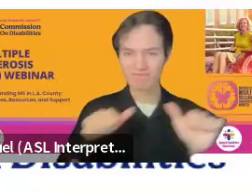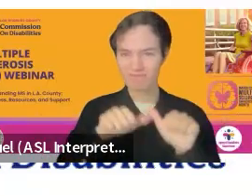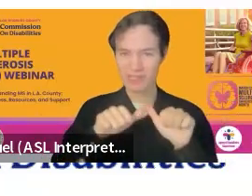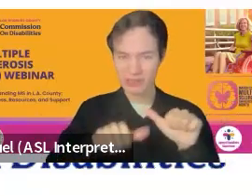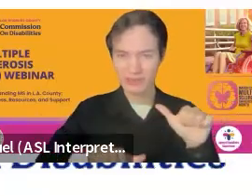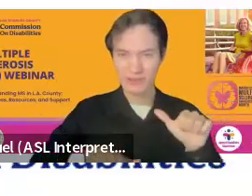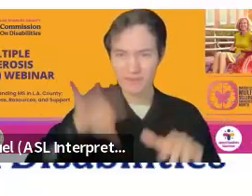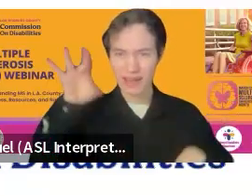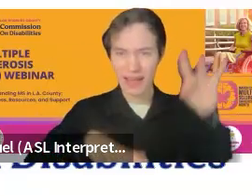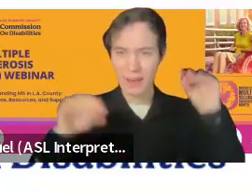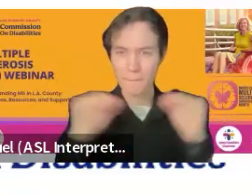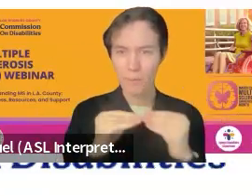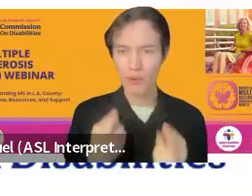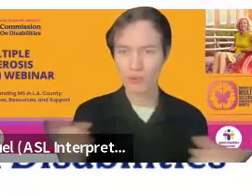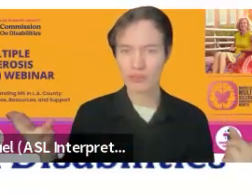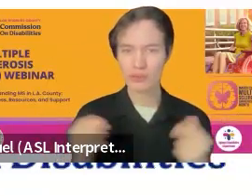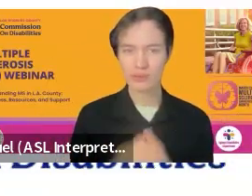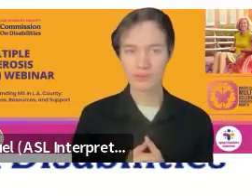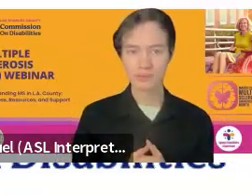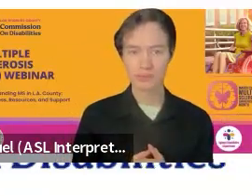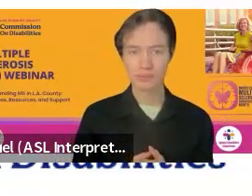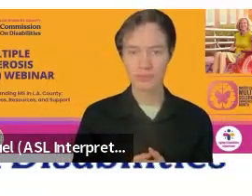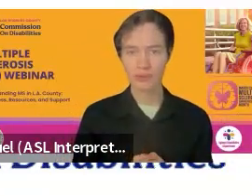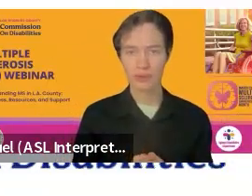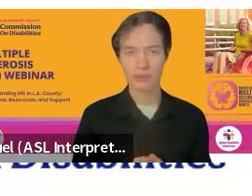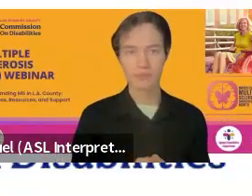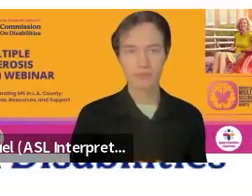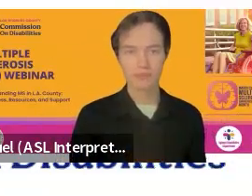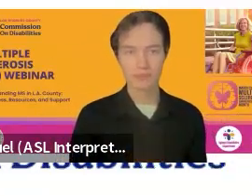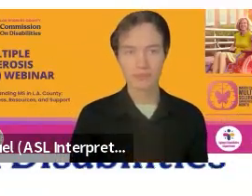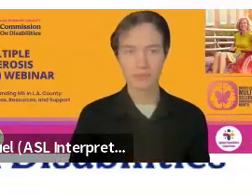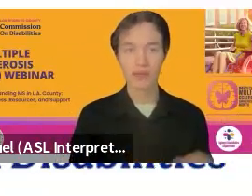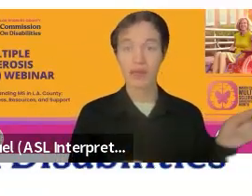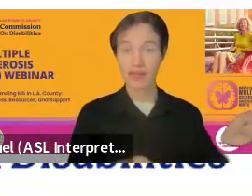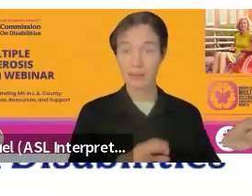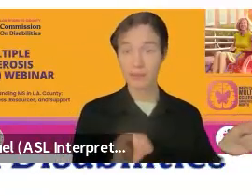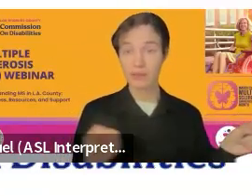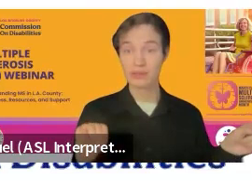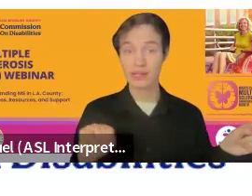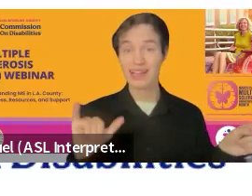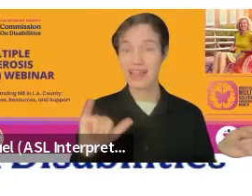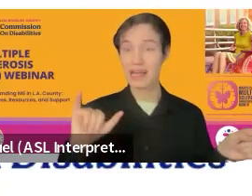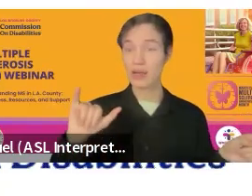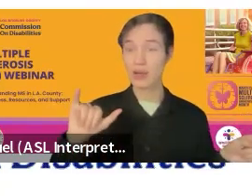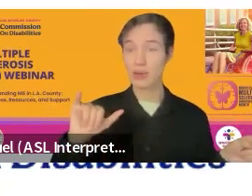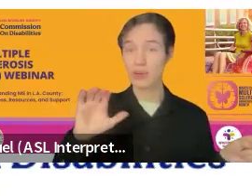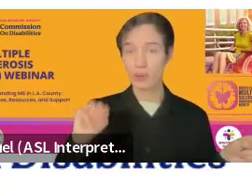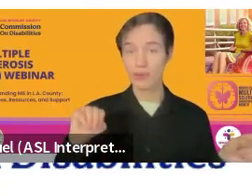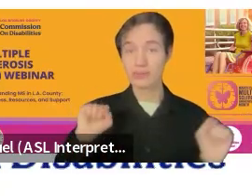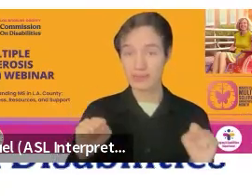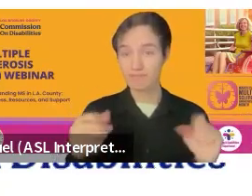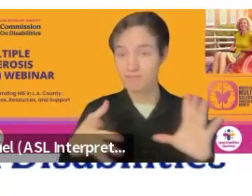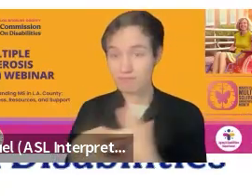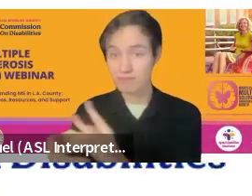connection would highlight the peer support networks and rehabilitation centers, such as Rancho Los Amigos, that specializes